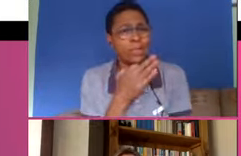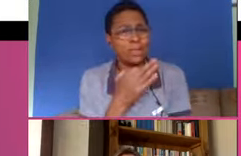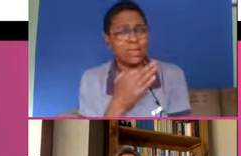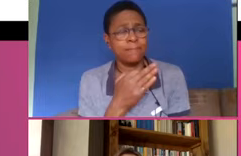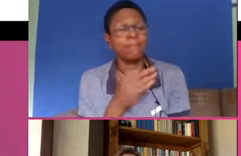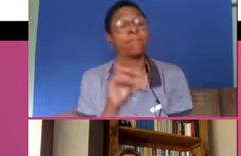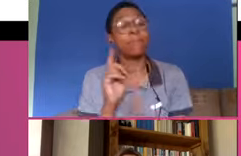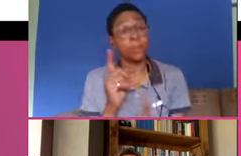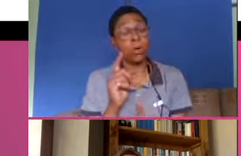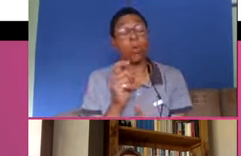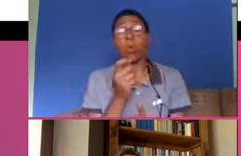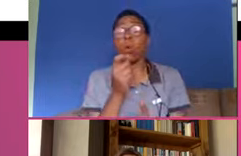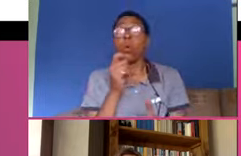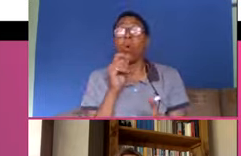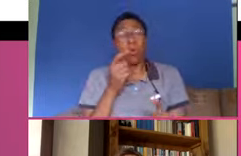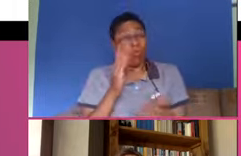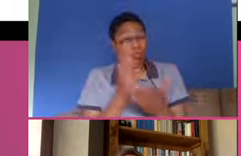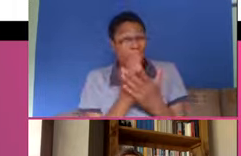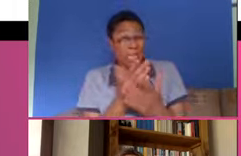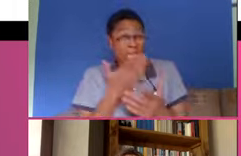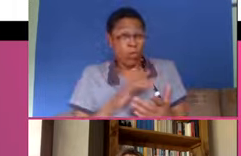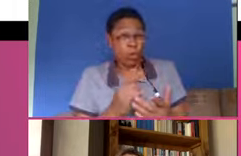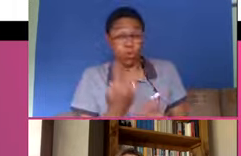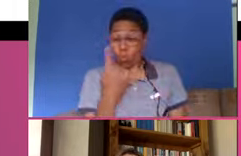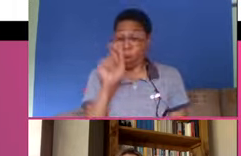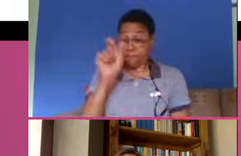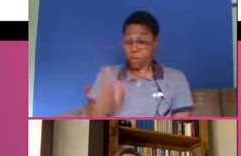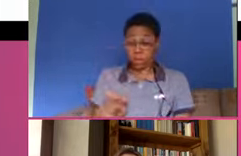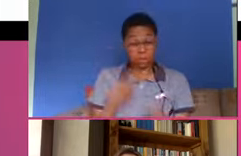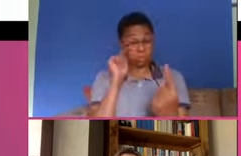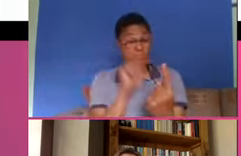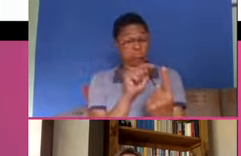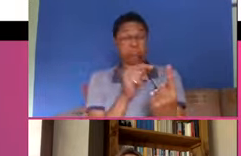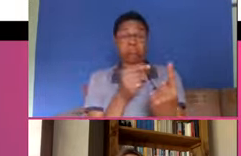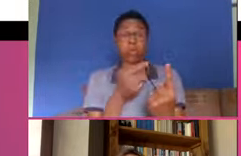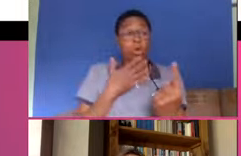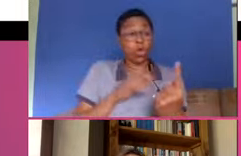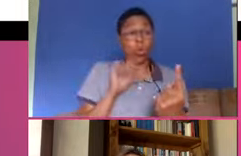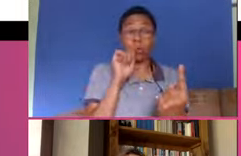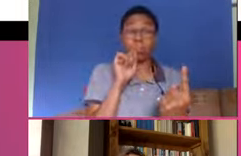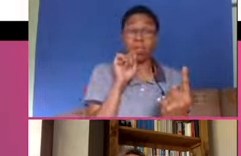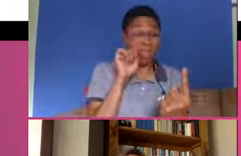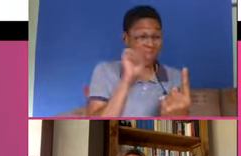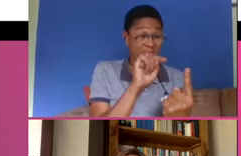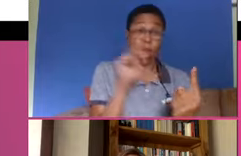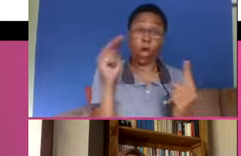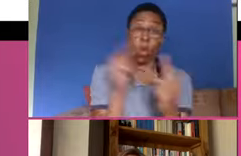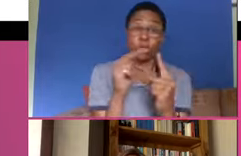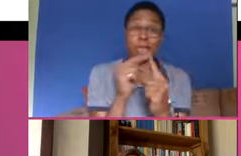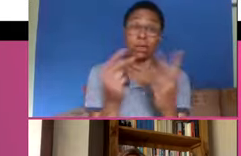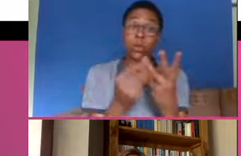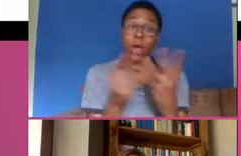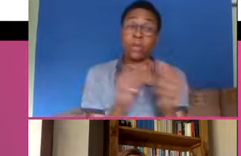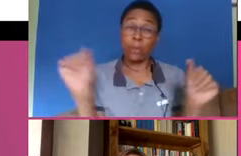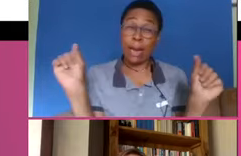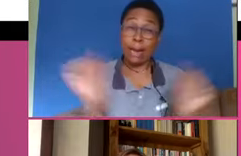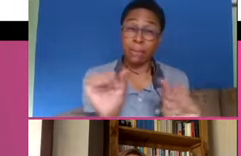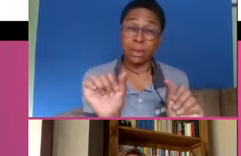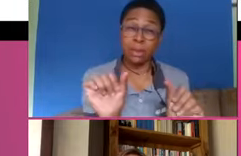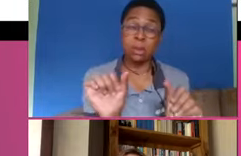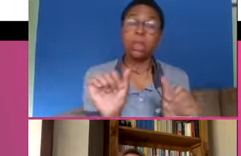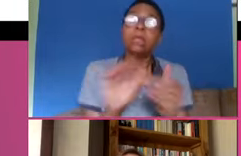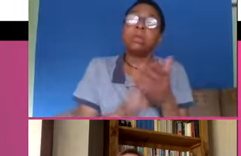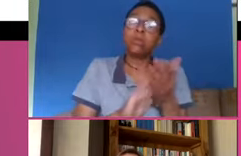each person has contact with by considering the use of fixed teams, groups, or partnering. So